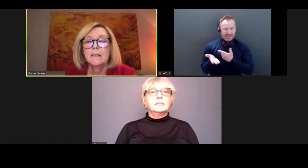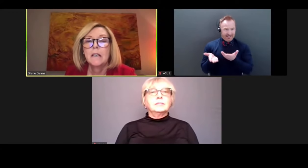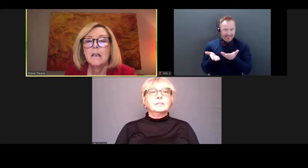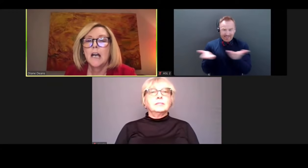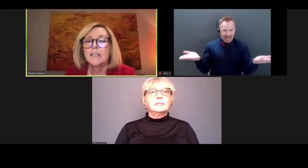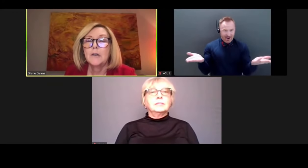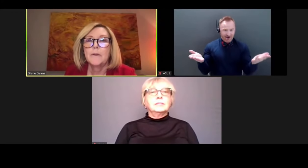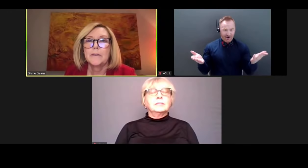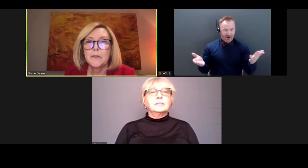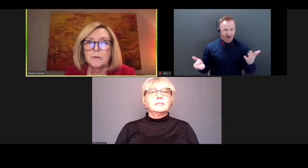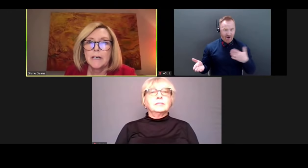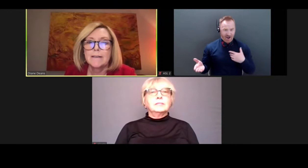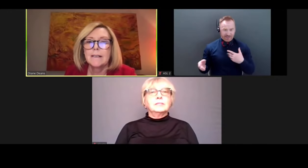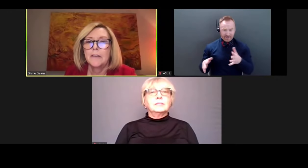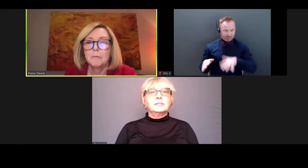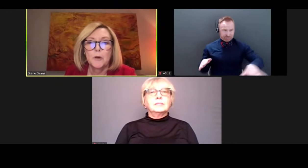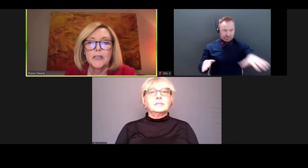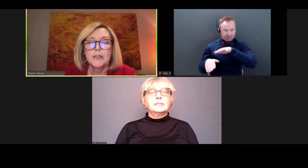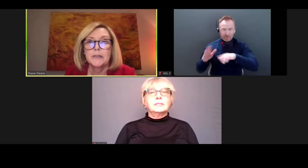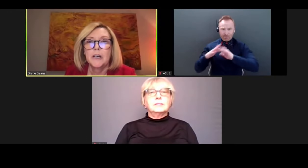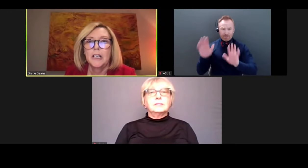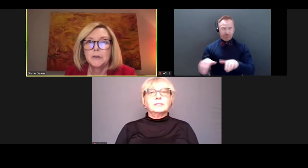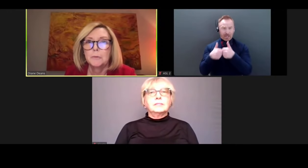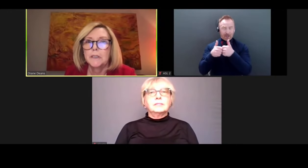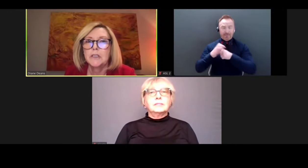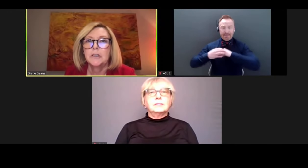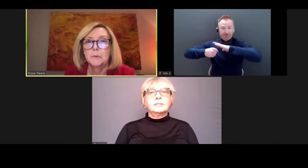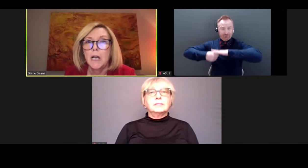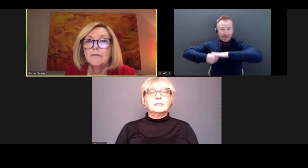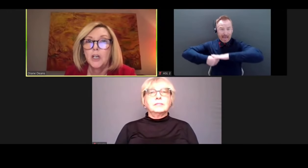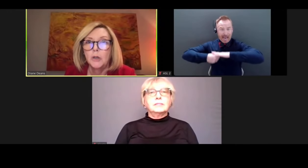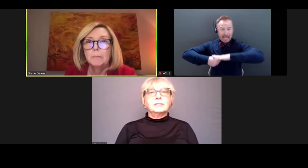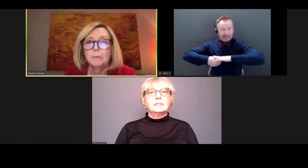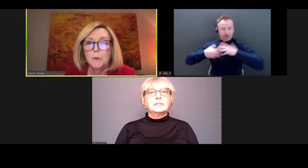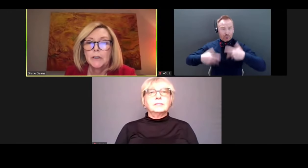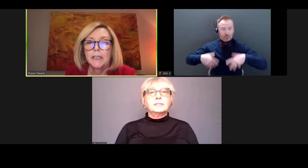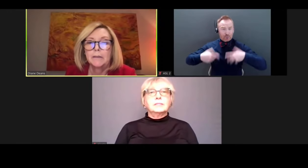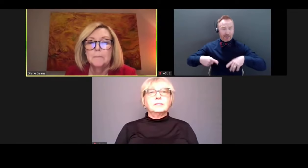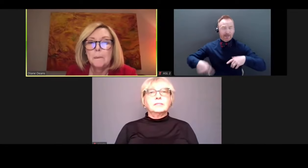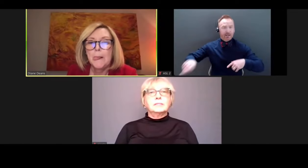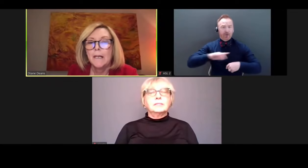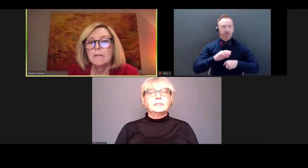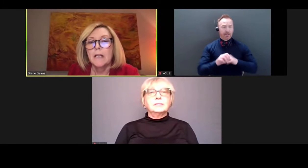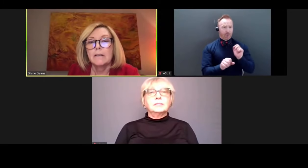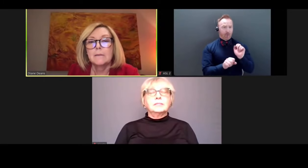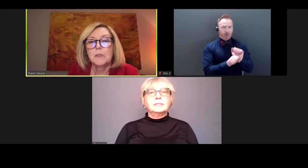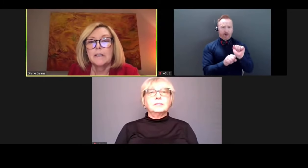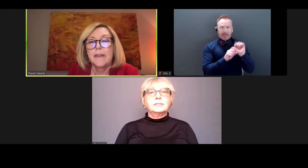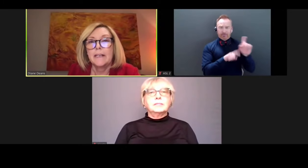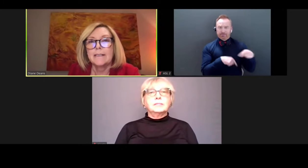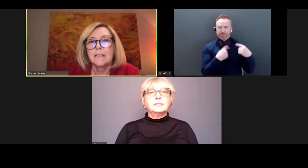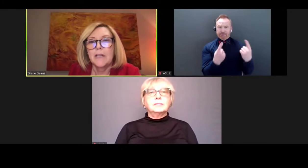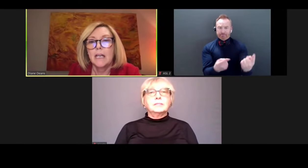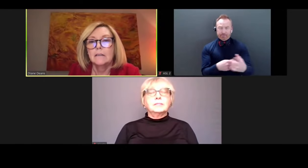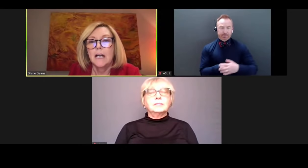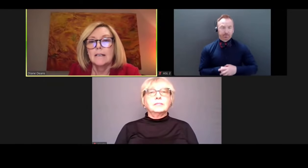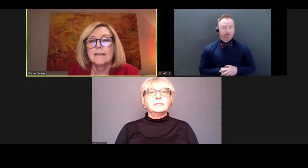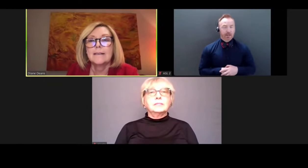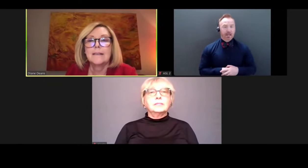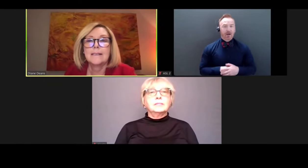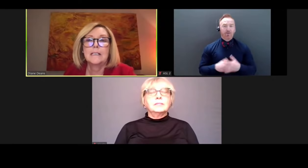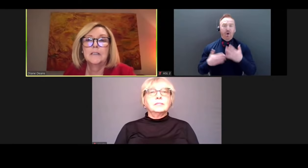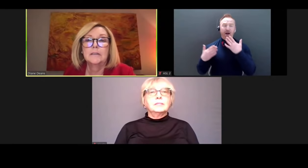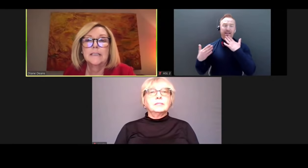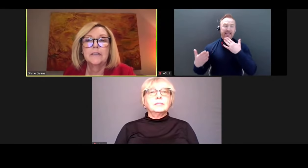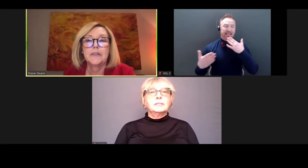times. I know the stress and the pressure under which you have all been working. I also want to thank Steve Kanalakis,